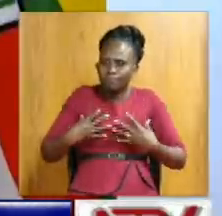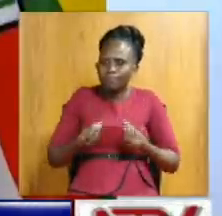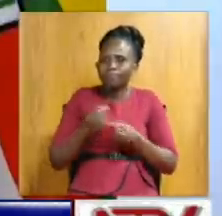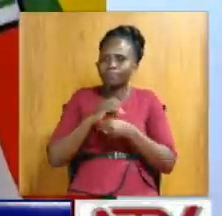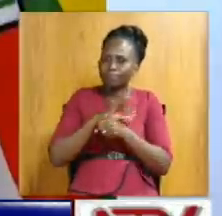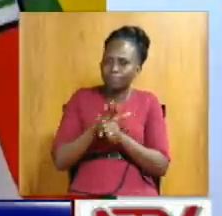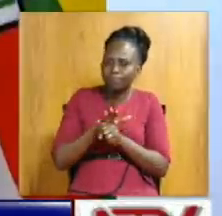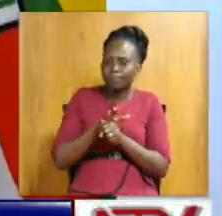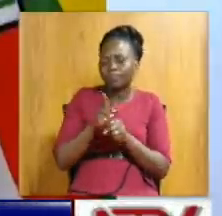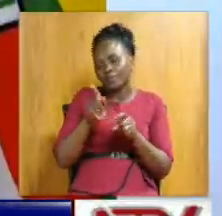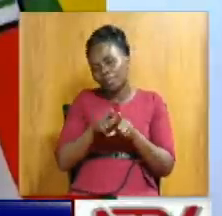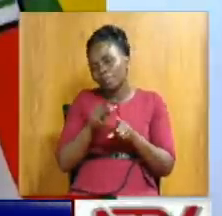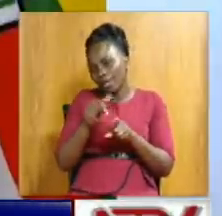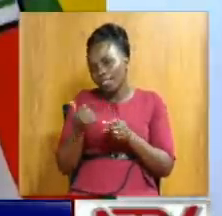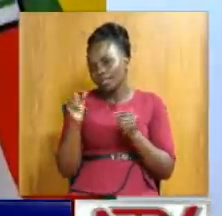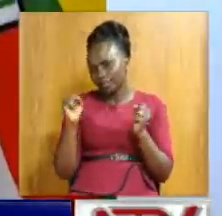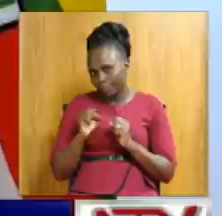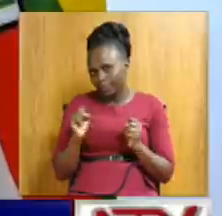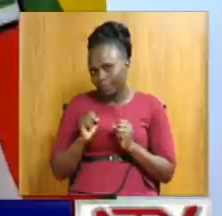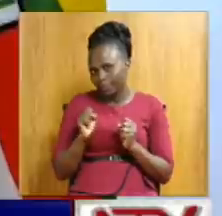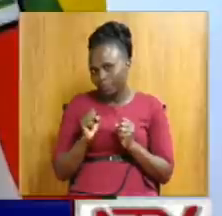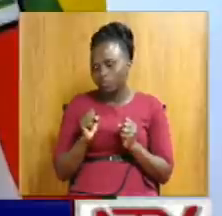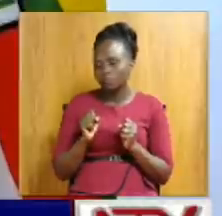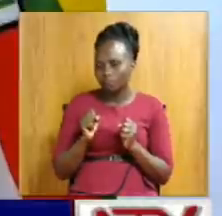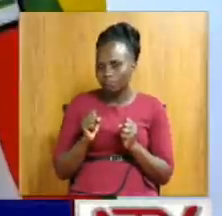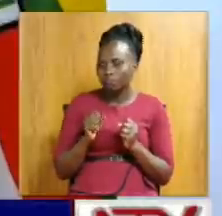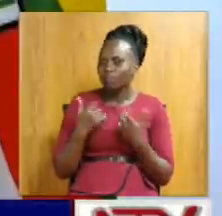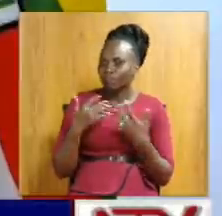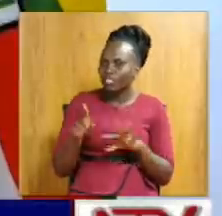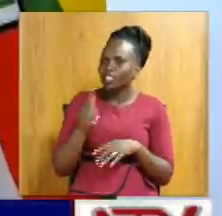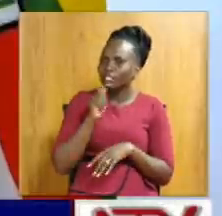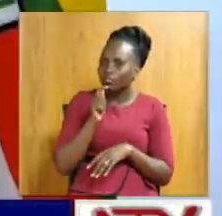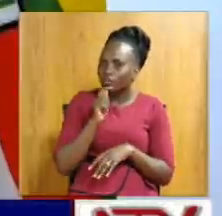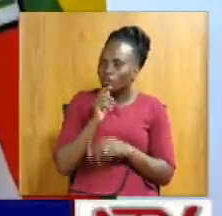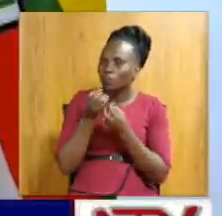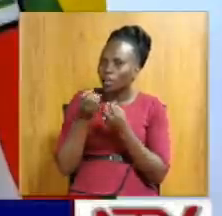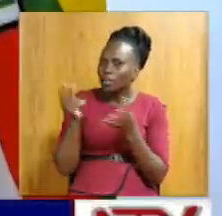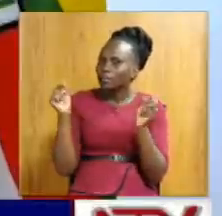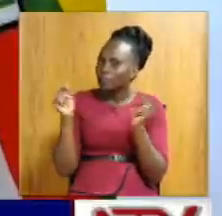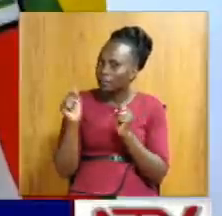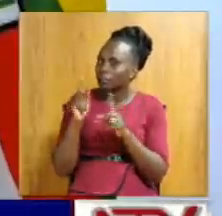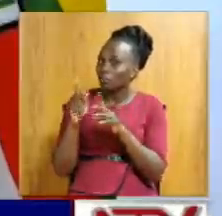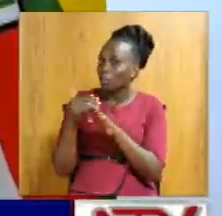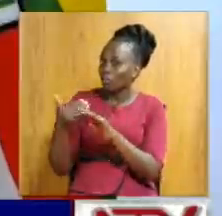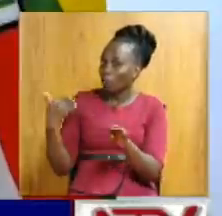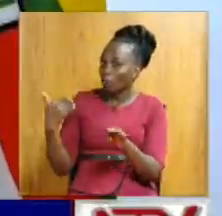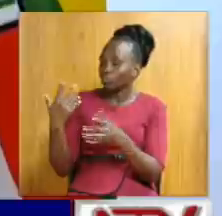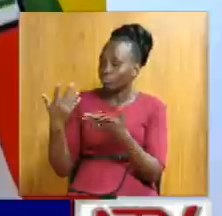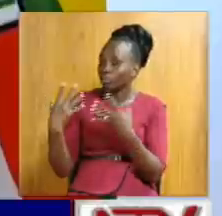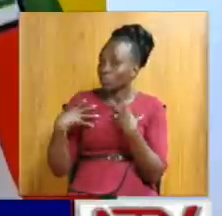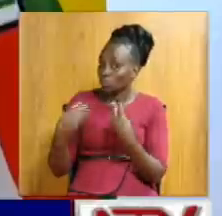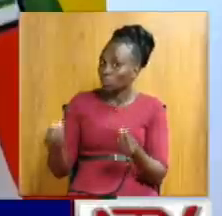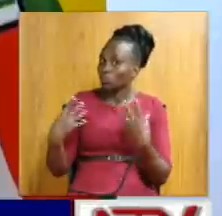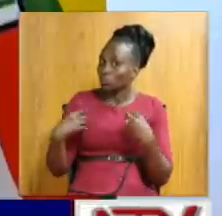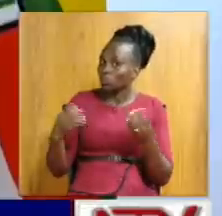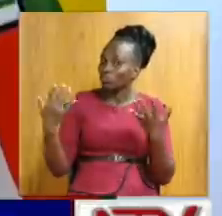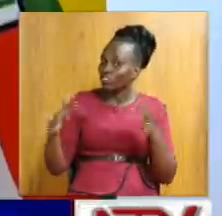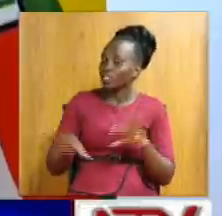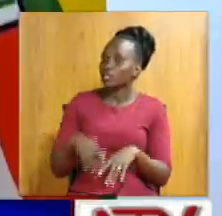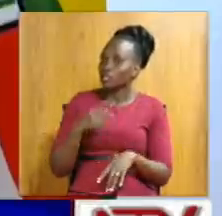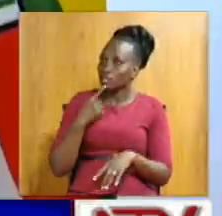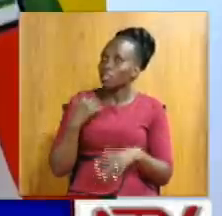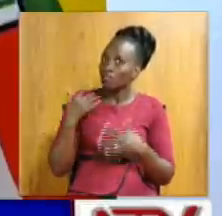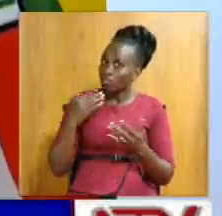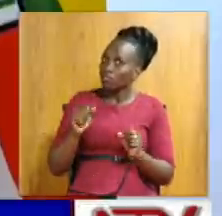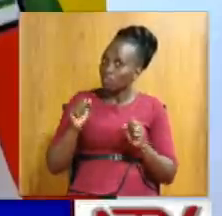viral diseases. I have interviewed many patients that have been cured, that say they have